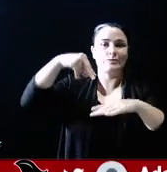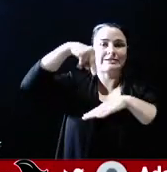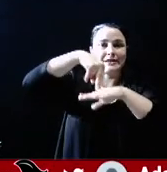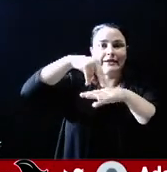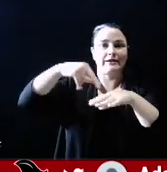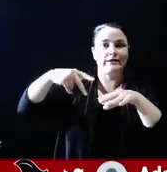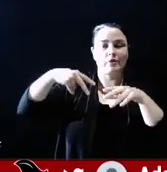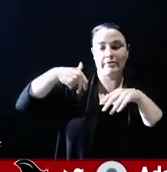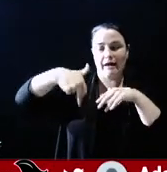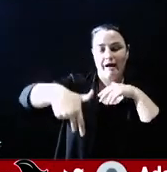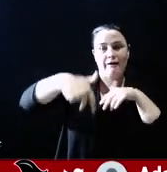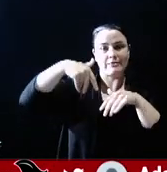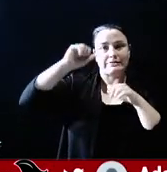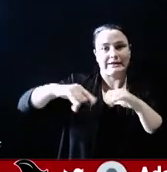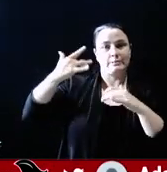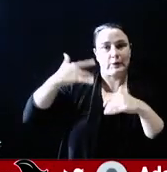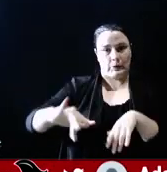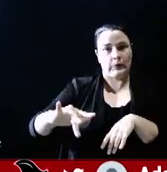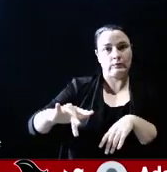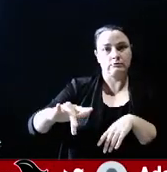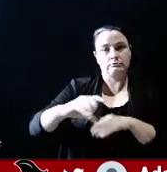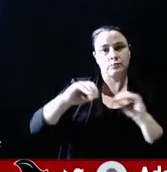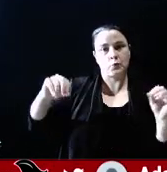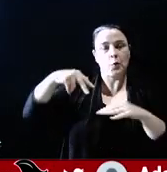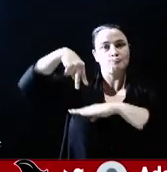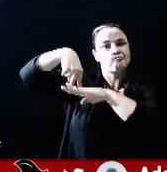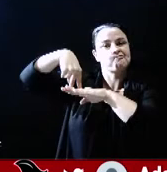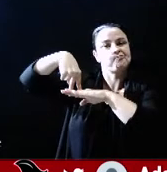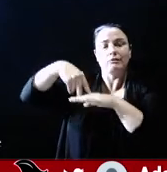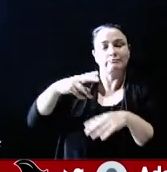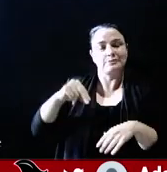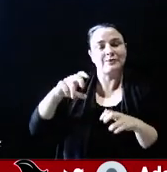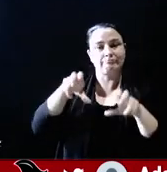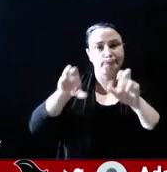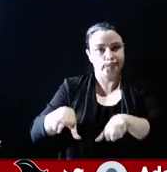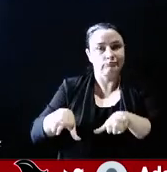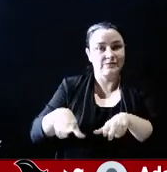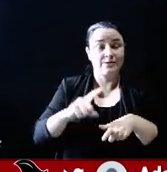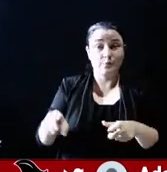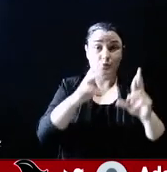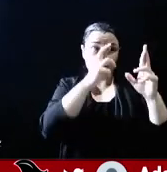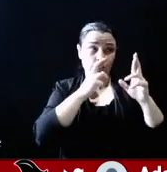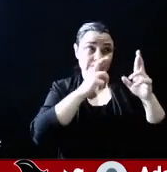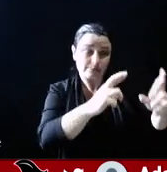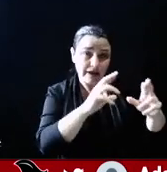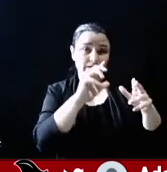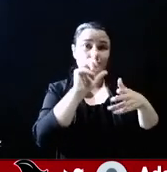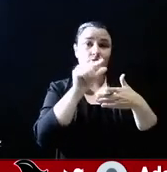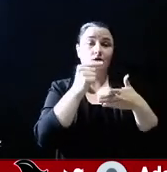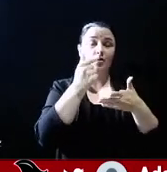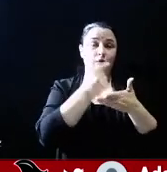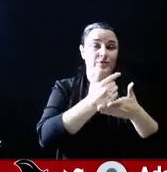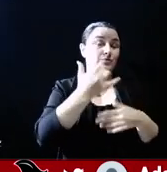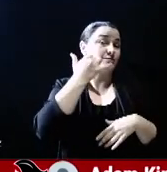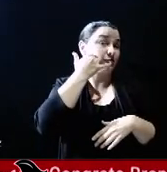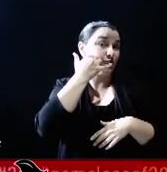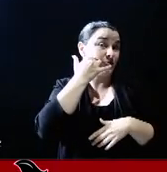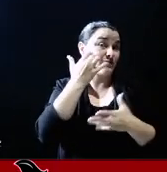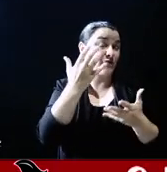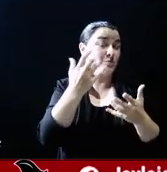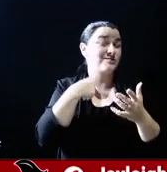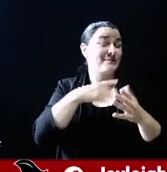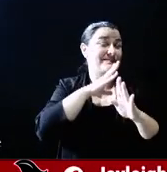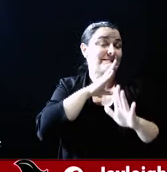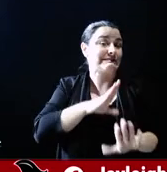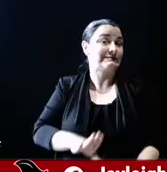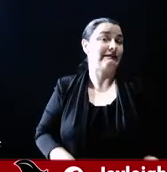all times. Out of respect for our graduates and those seated around you, we ask that all cell phones remain silent during the ceremony, and